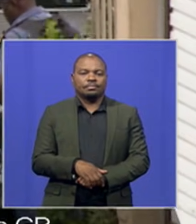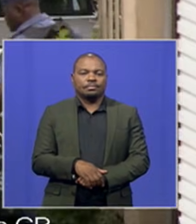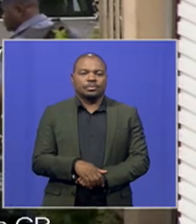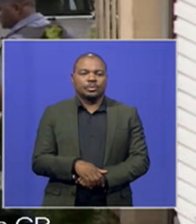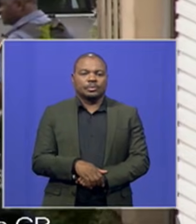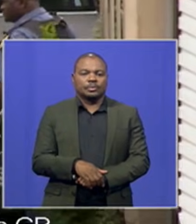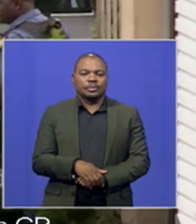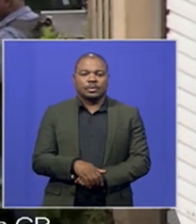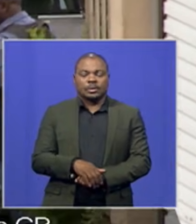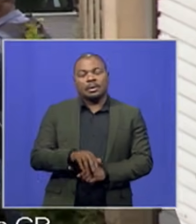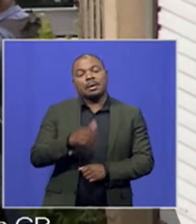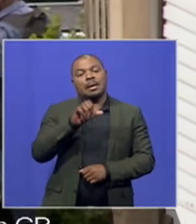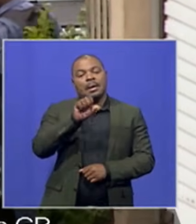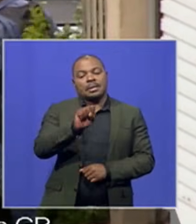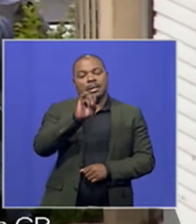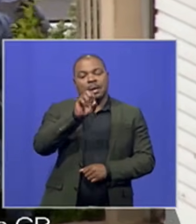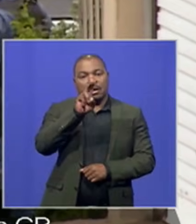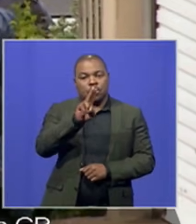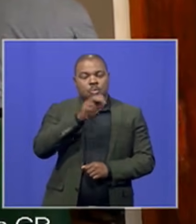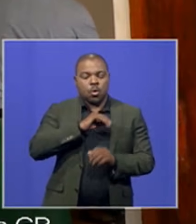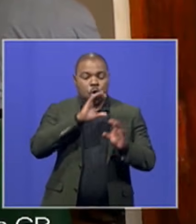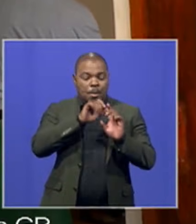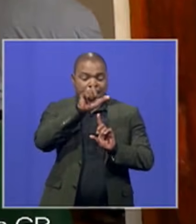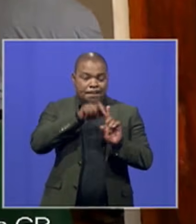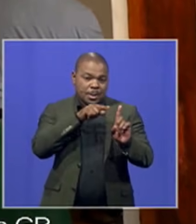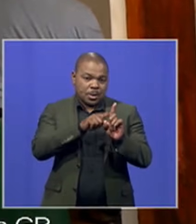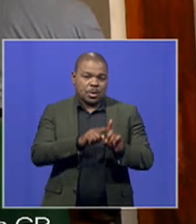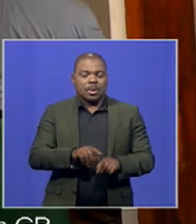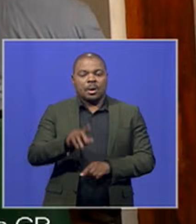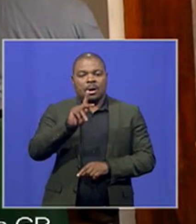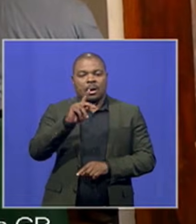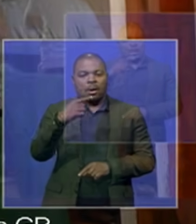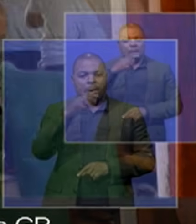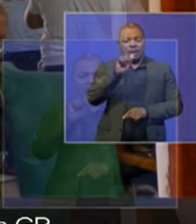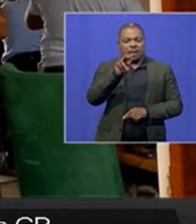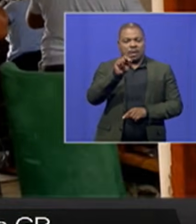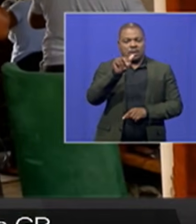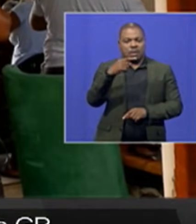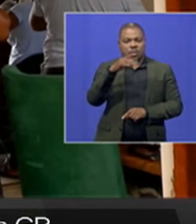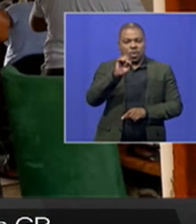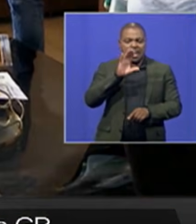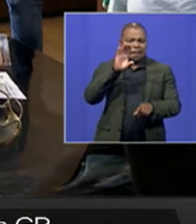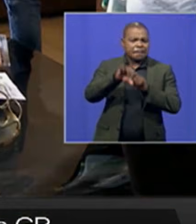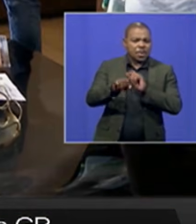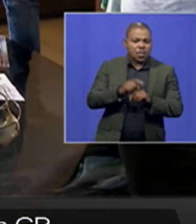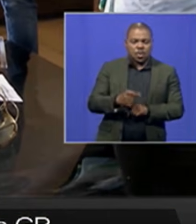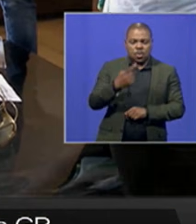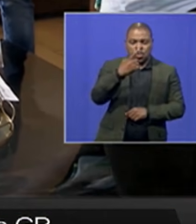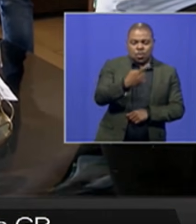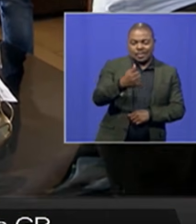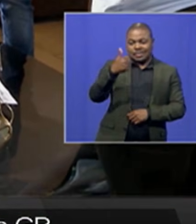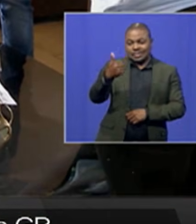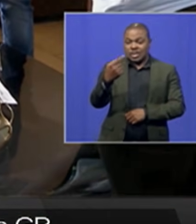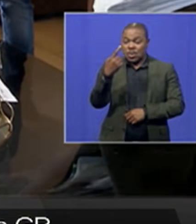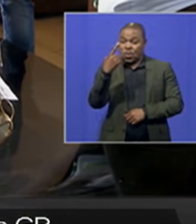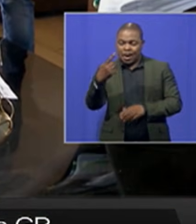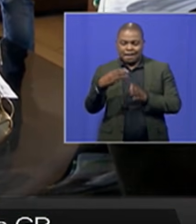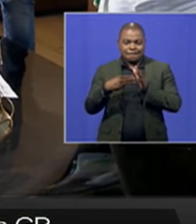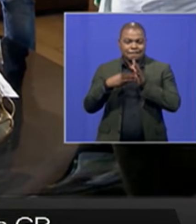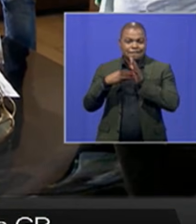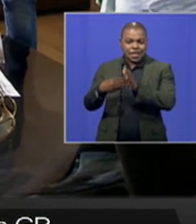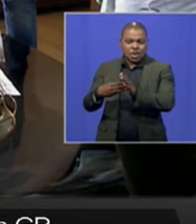Moedi wa lekala lena la dipatlisiso e leng Kaiser Kganyago re ba fumane hore diranta tse dimilione tse 160 di